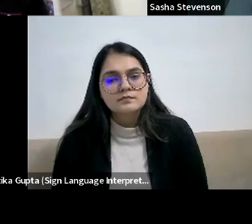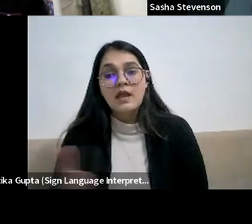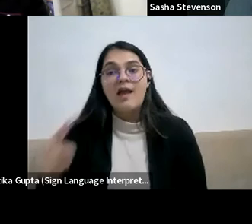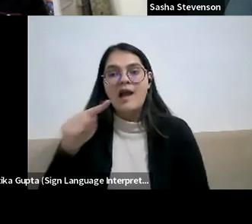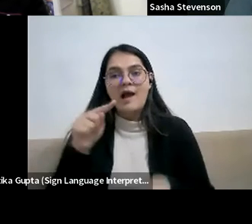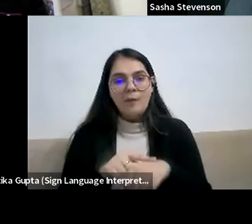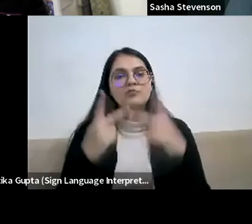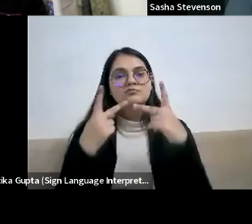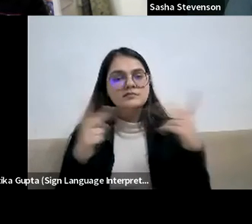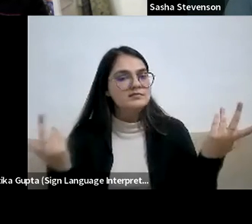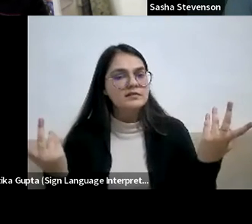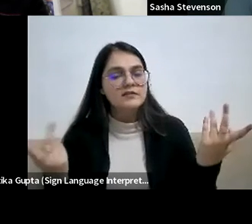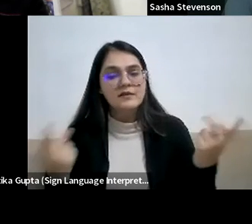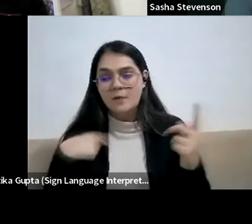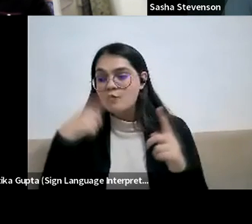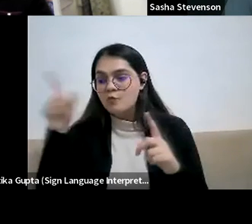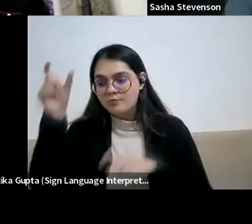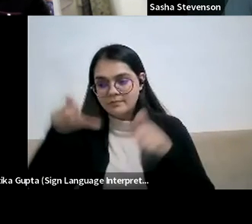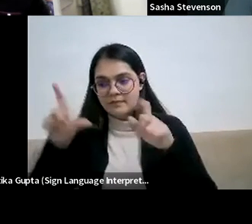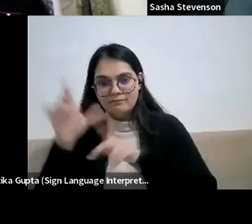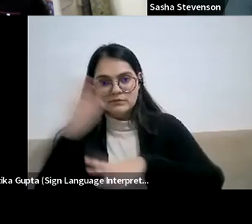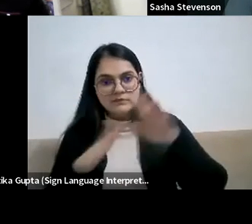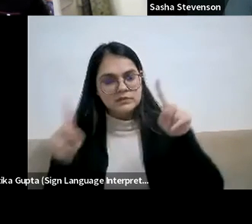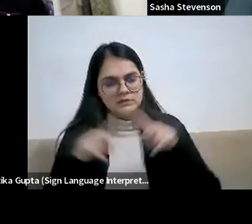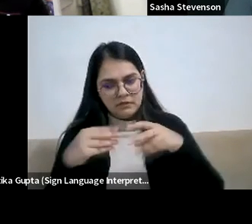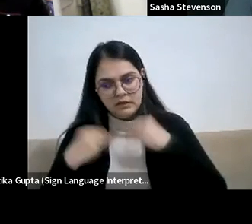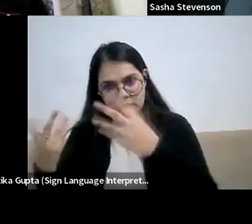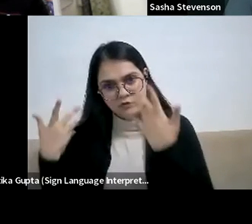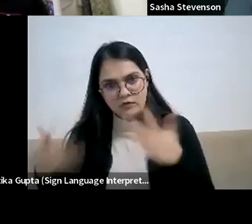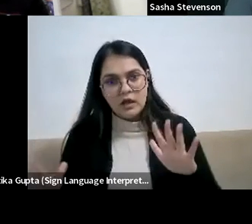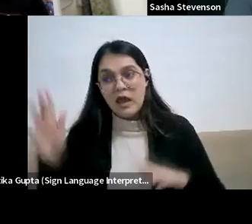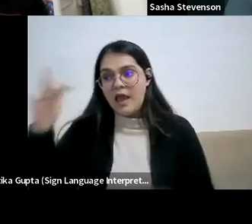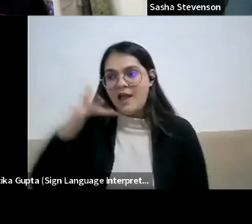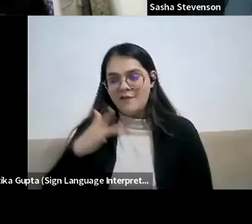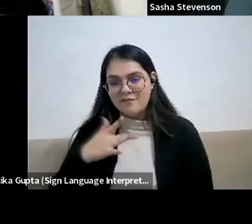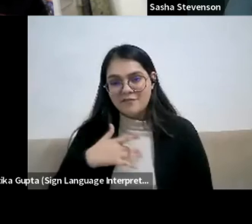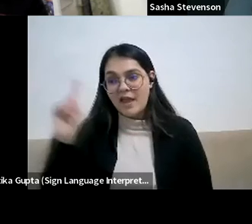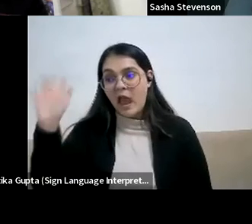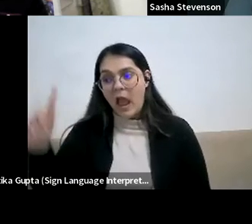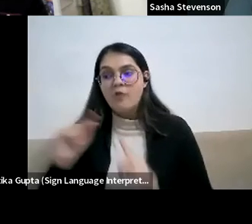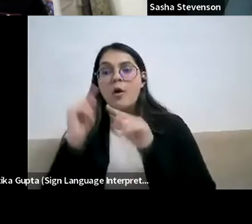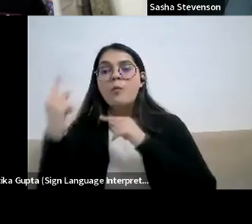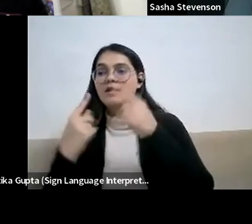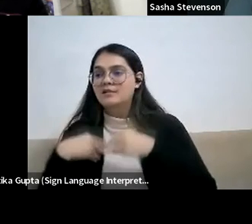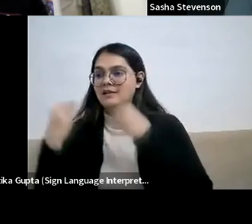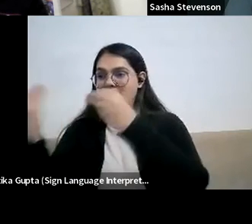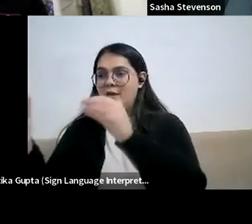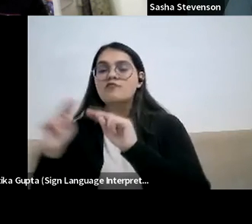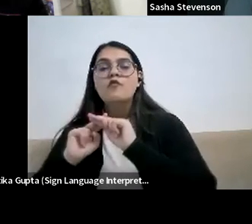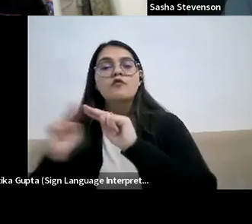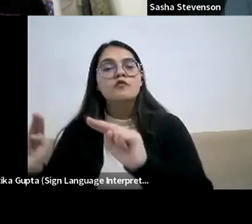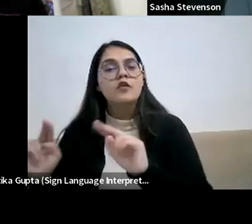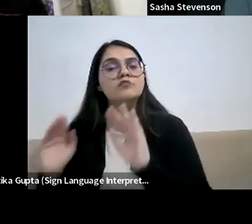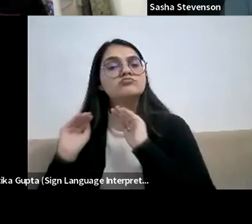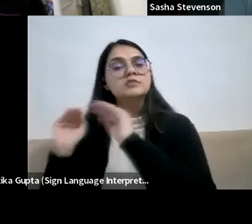opportunities for the people with disability so that they may feel that they are politically represented? And